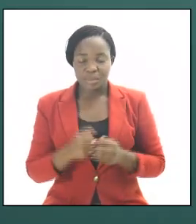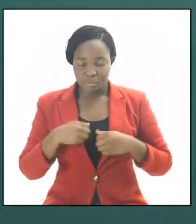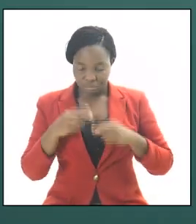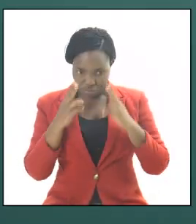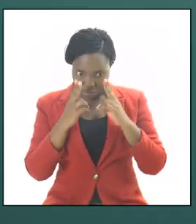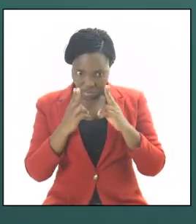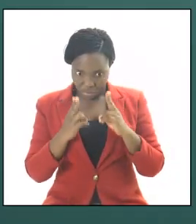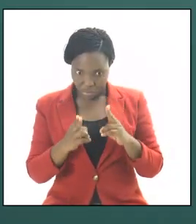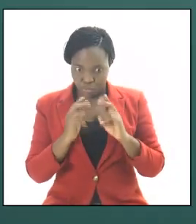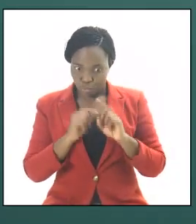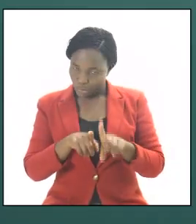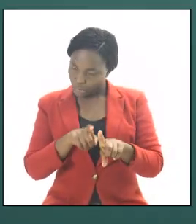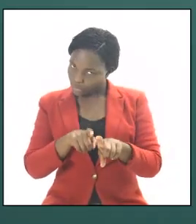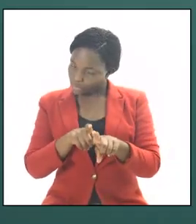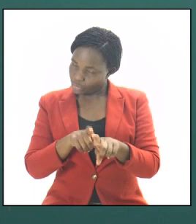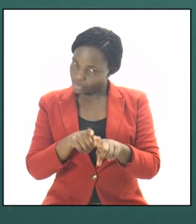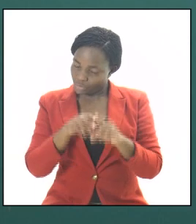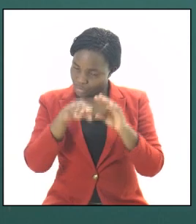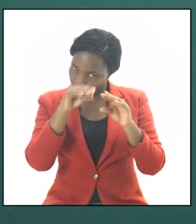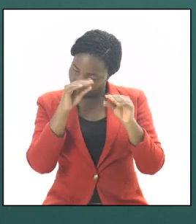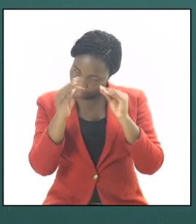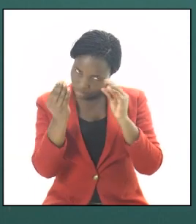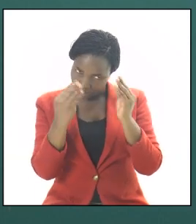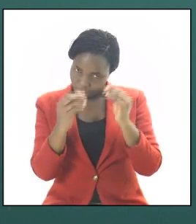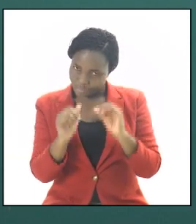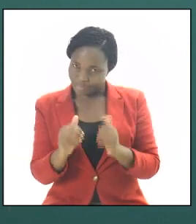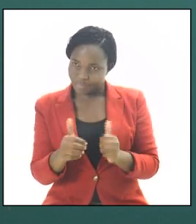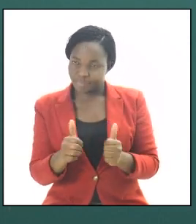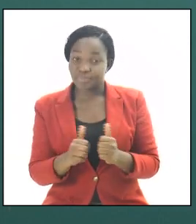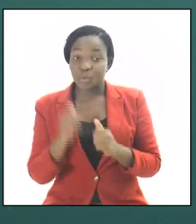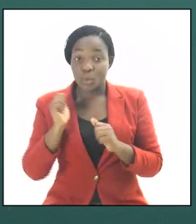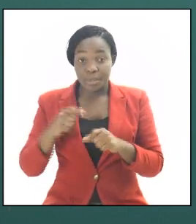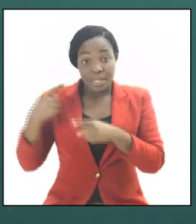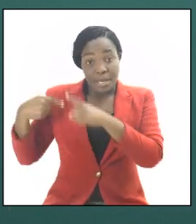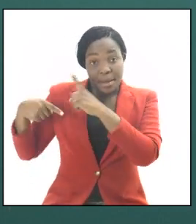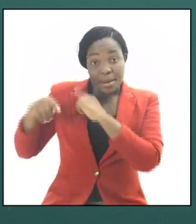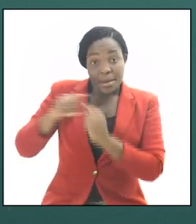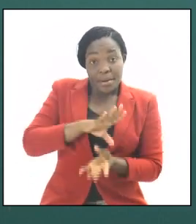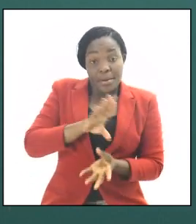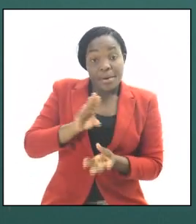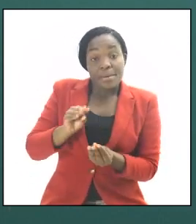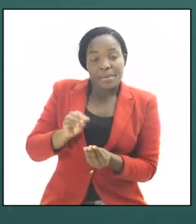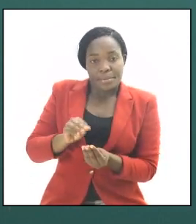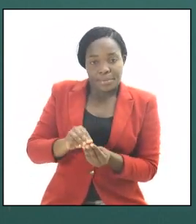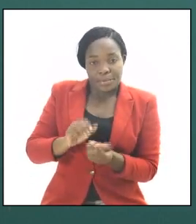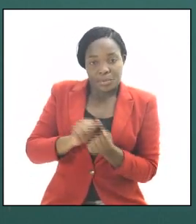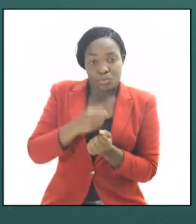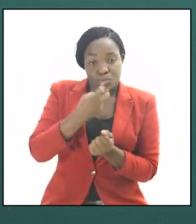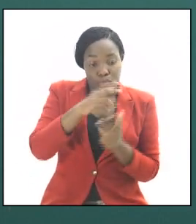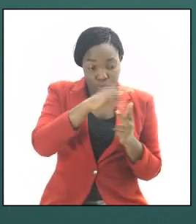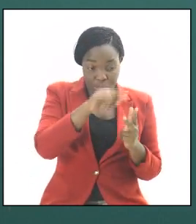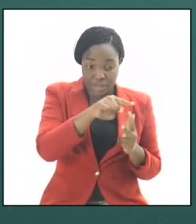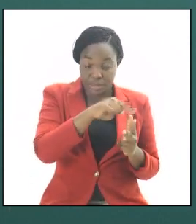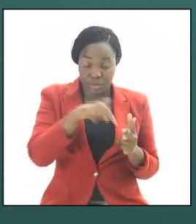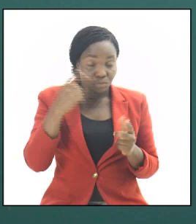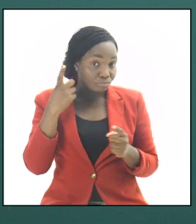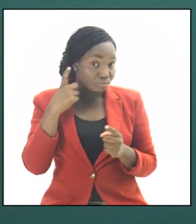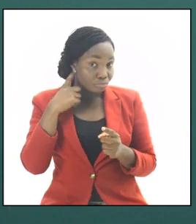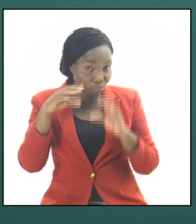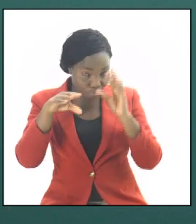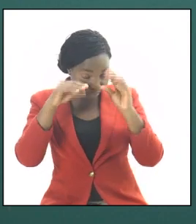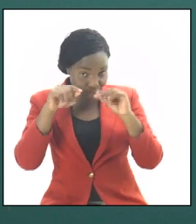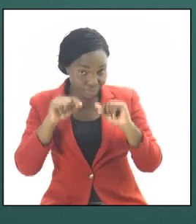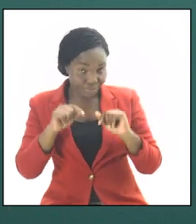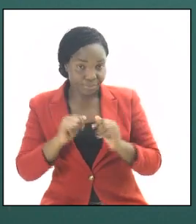Good. In this last example, we're given the area, and from that we must calculate the radius.